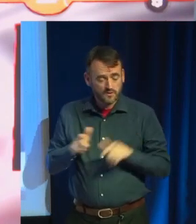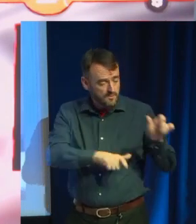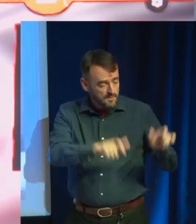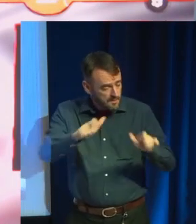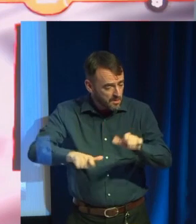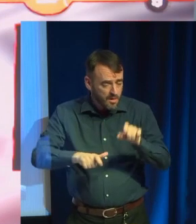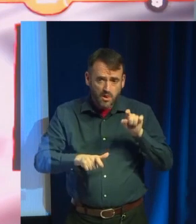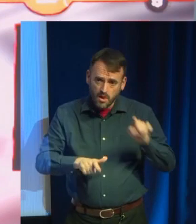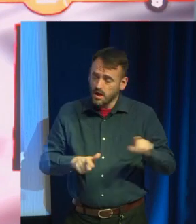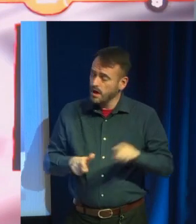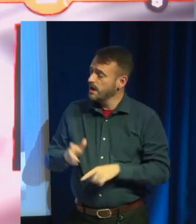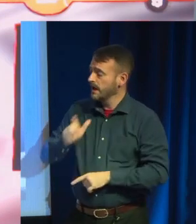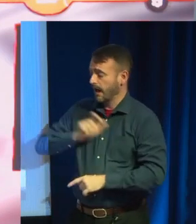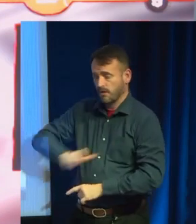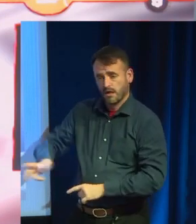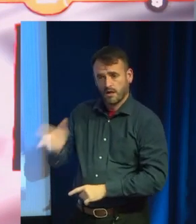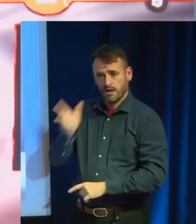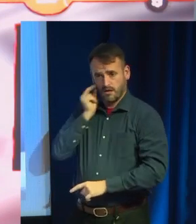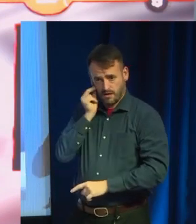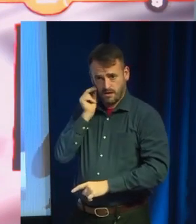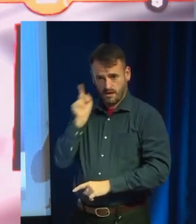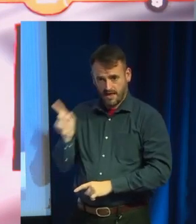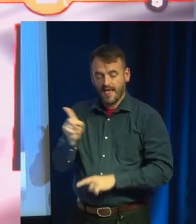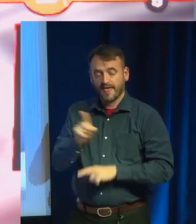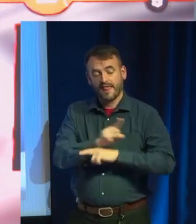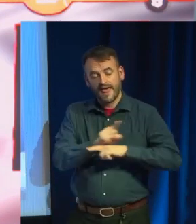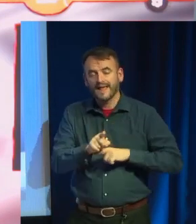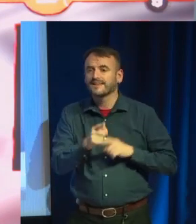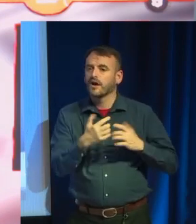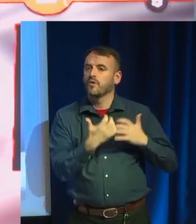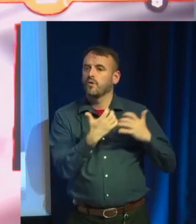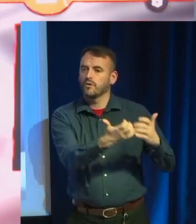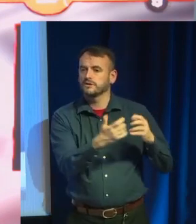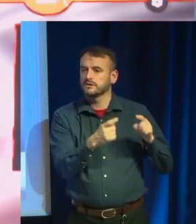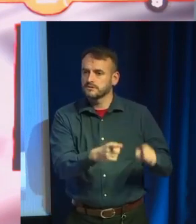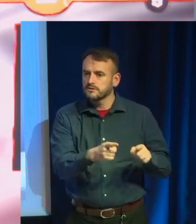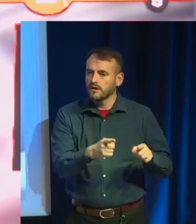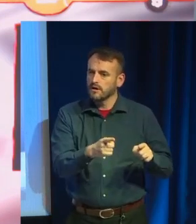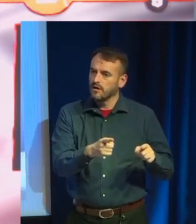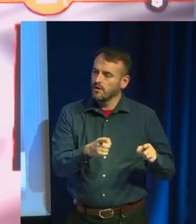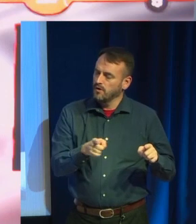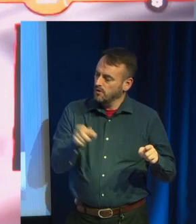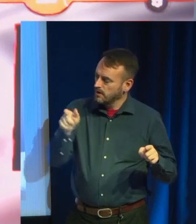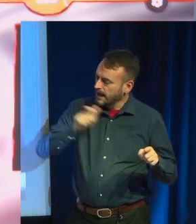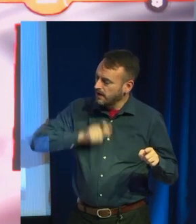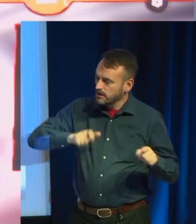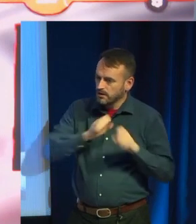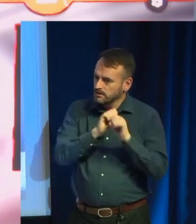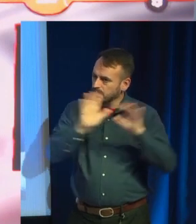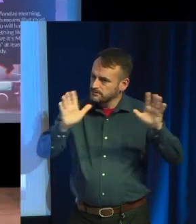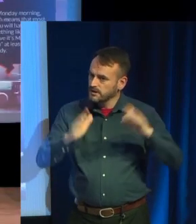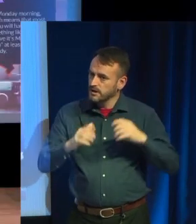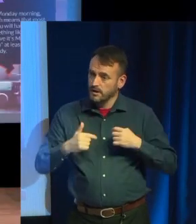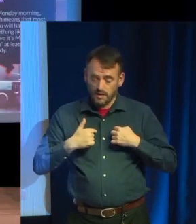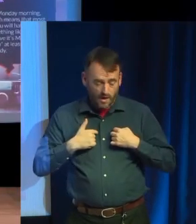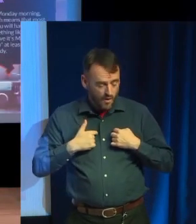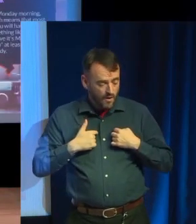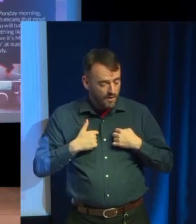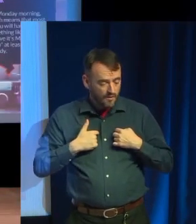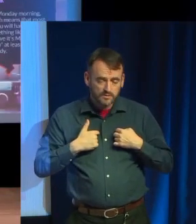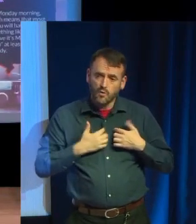and only then they start to imagine what they look like. So I tried to really put myself into the shoes of the player and